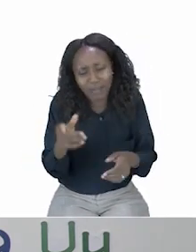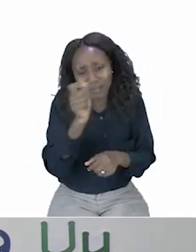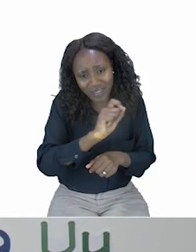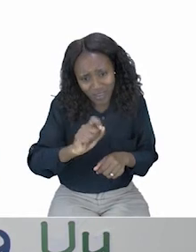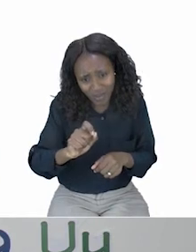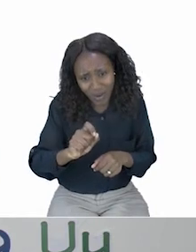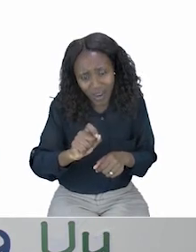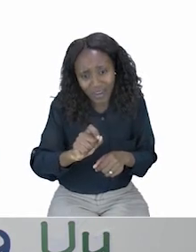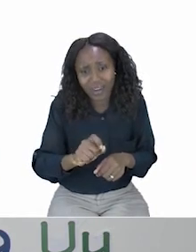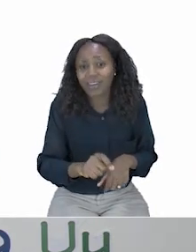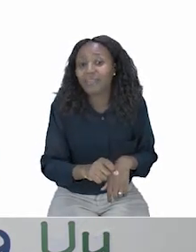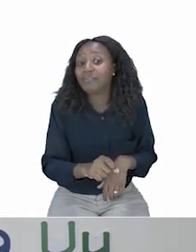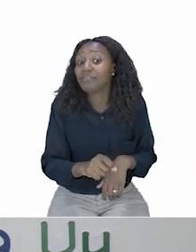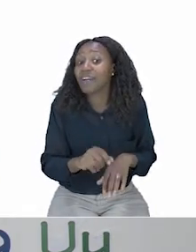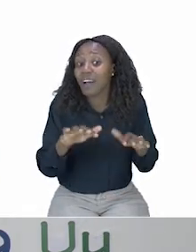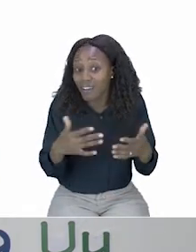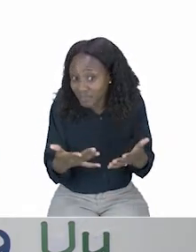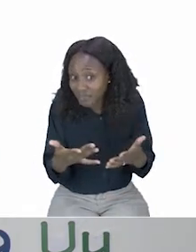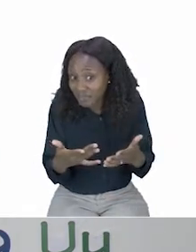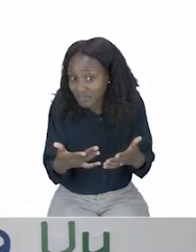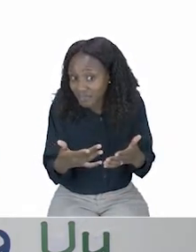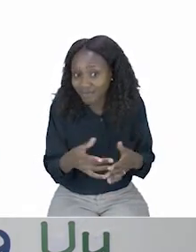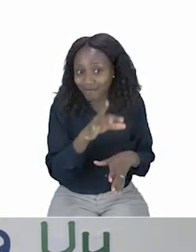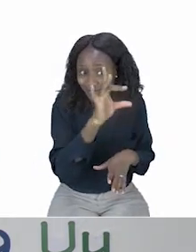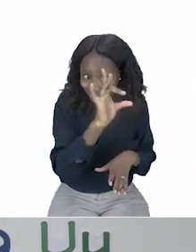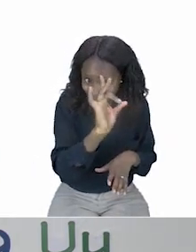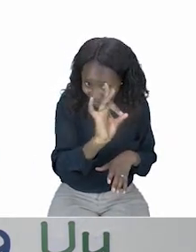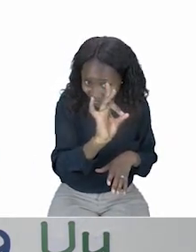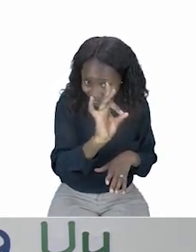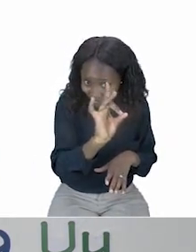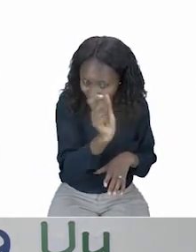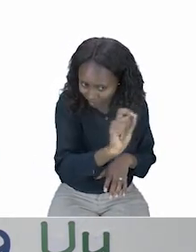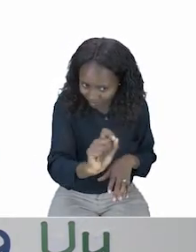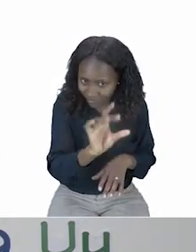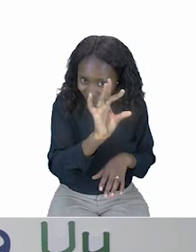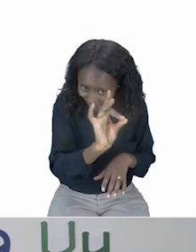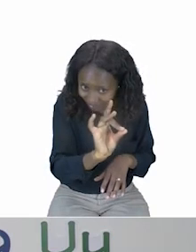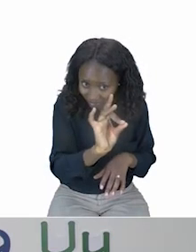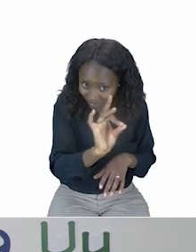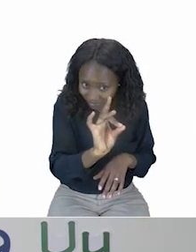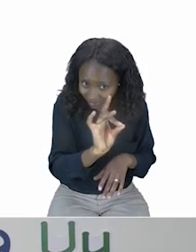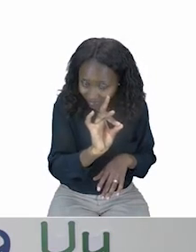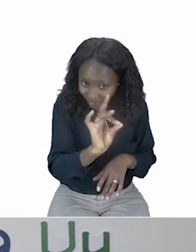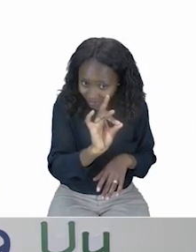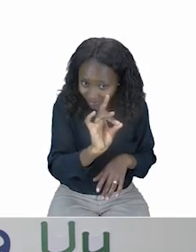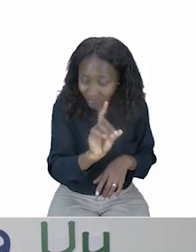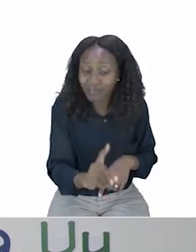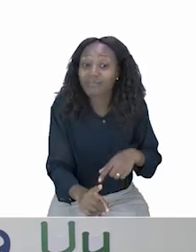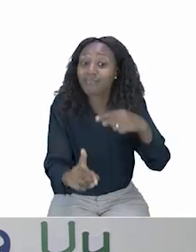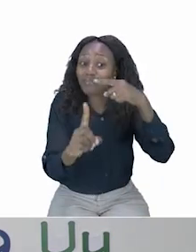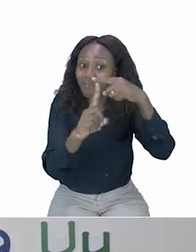in numbers. We started with 8 eggs. 8. And then